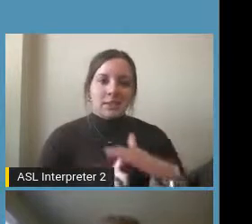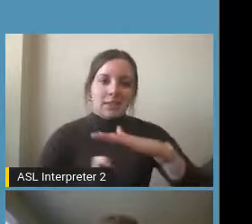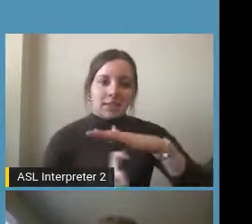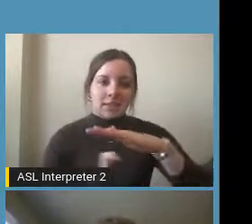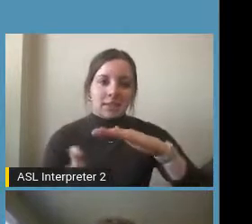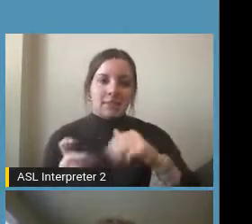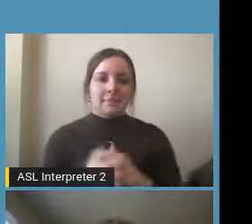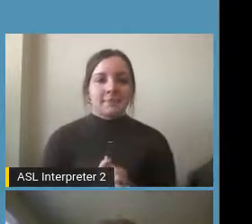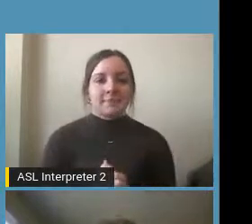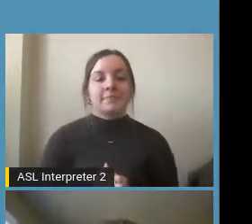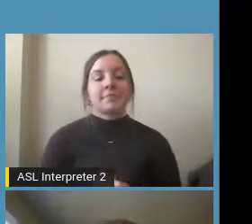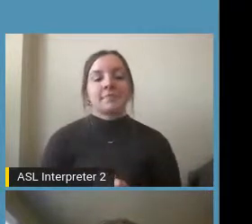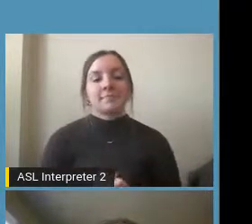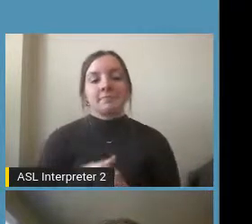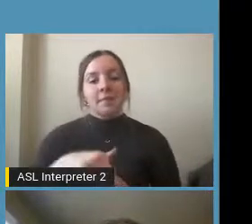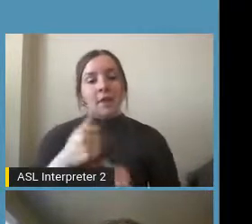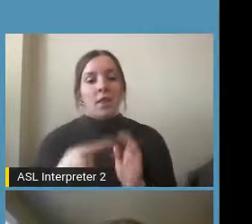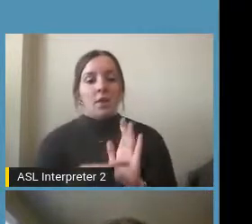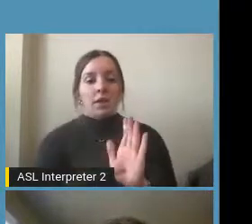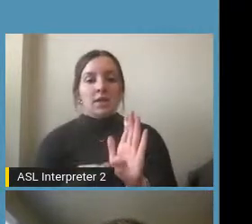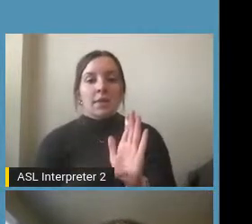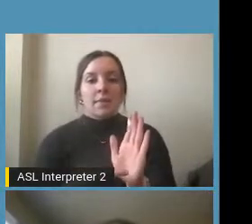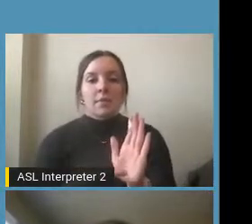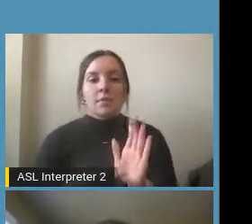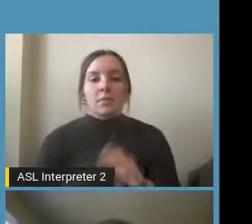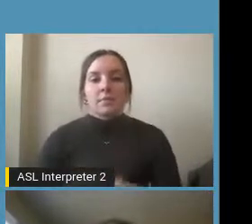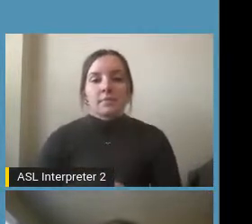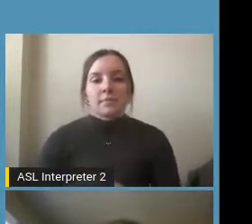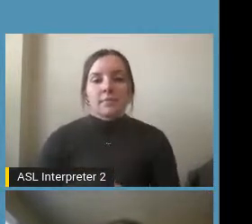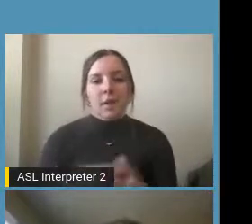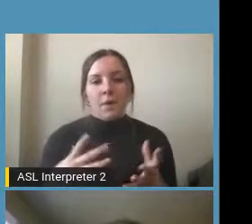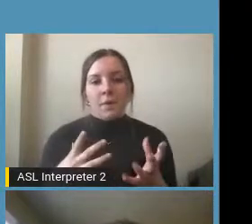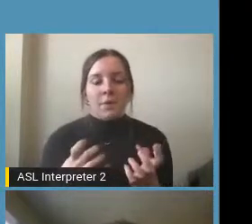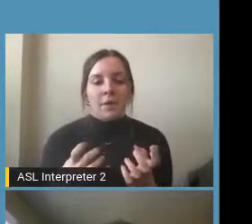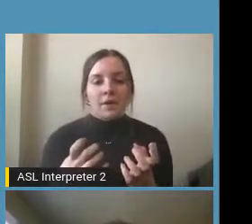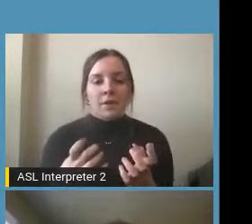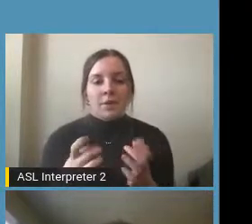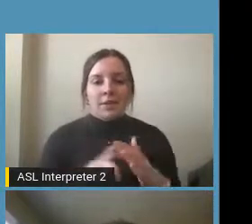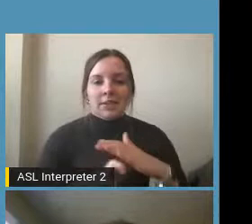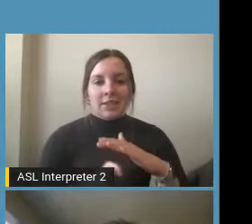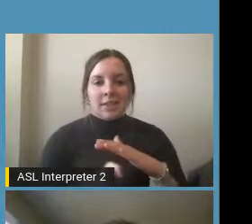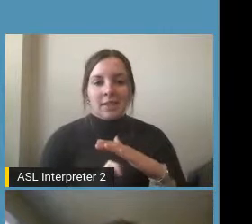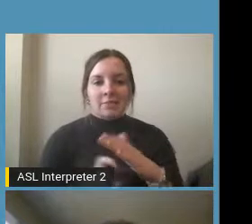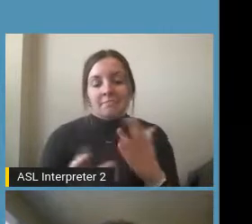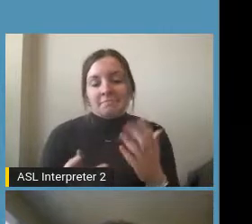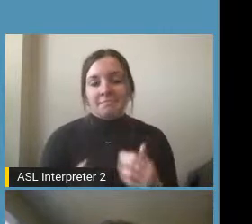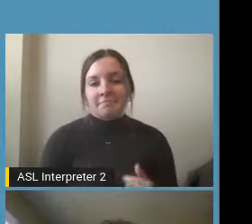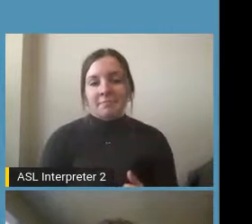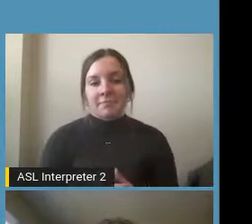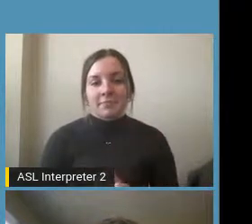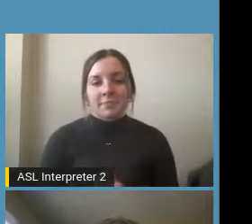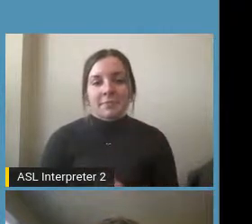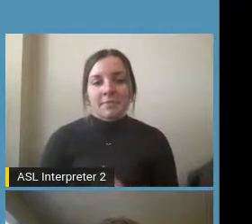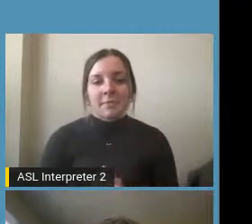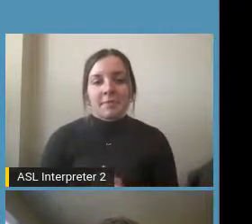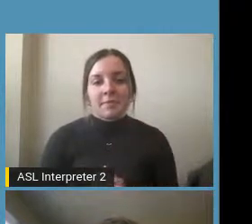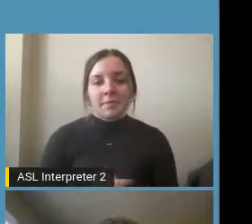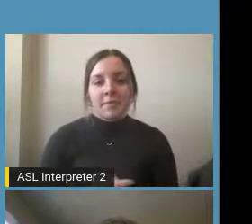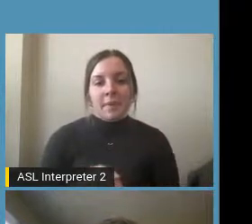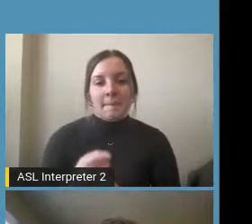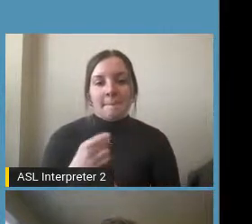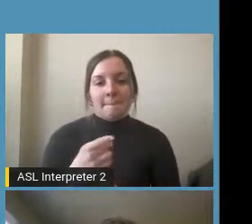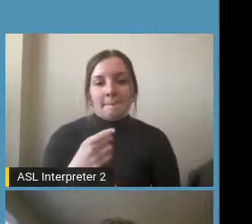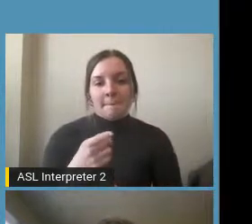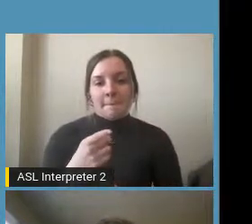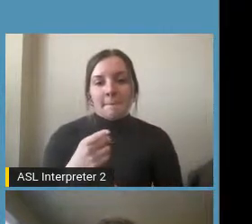This is another project where we scanned this just because. It's Horatio Greeno's George Washington. It's at the American